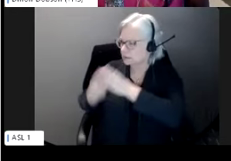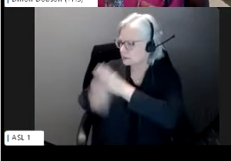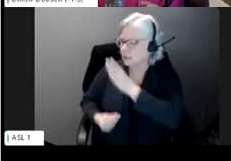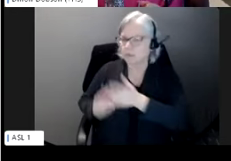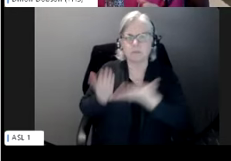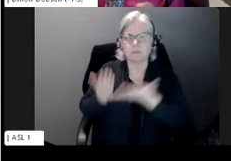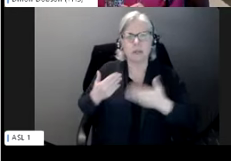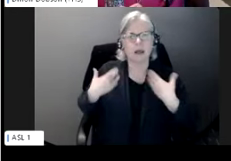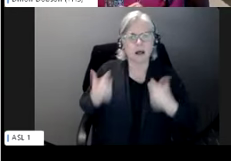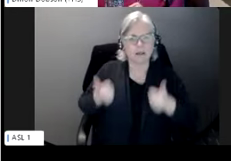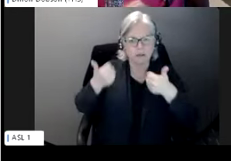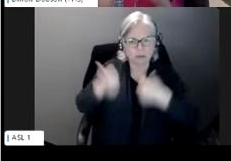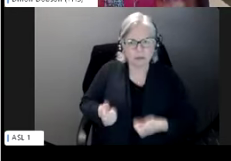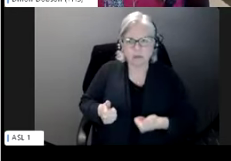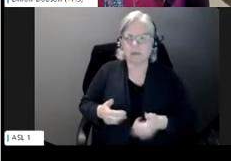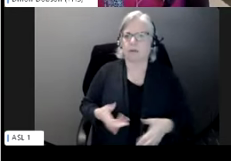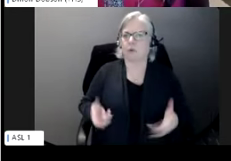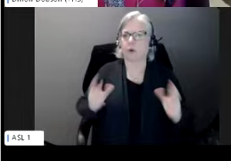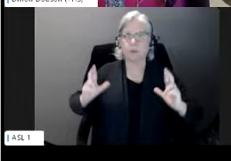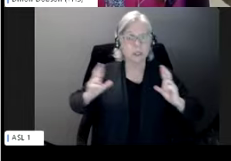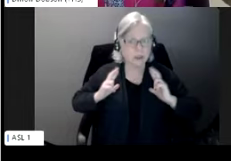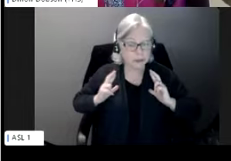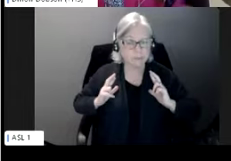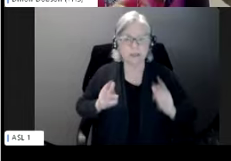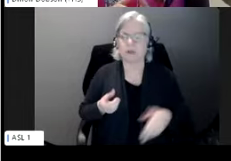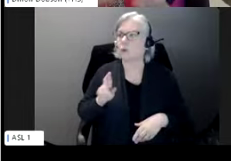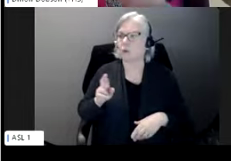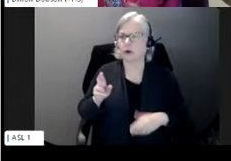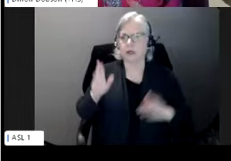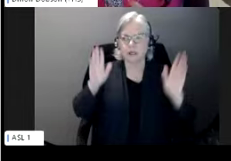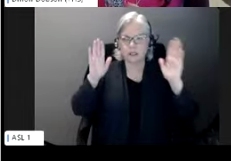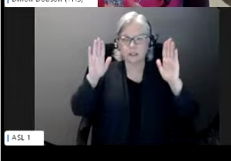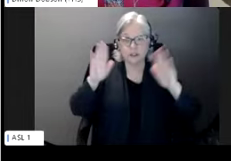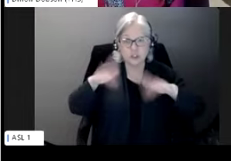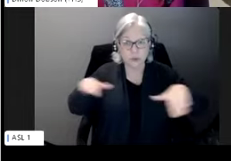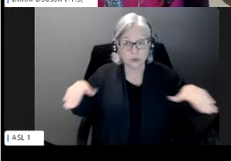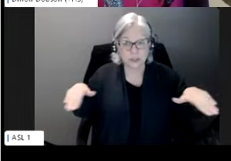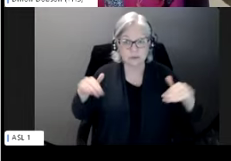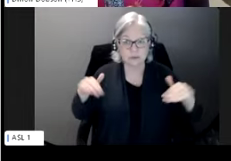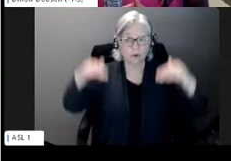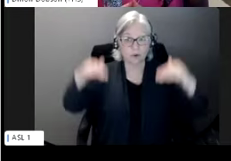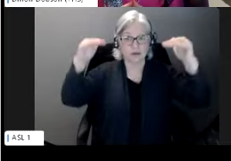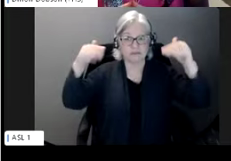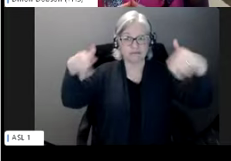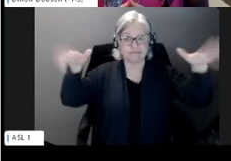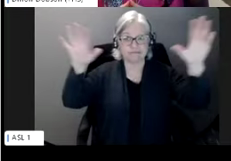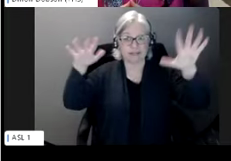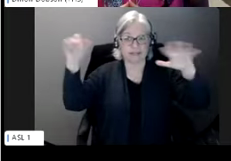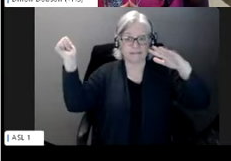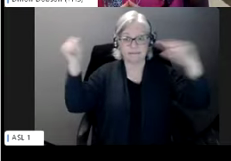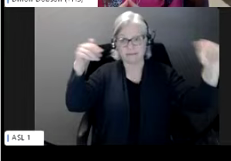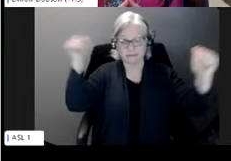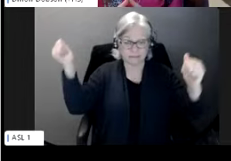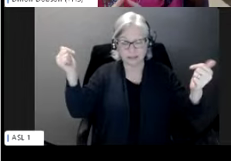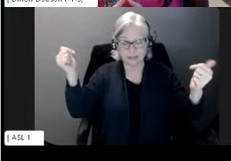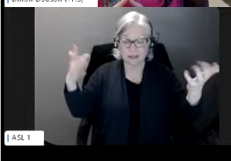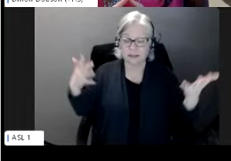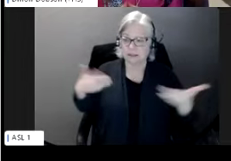following retirement, or perhaps they have adult children, that are becoming increasingly autonomous. And